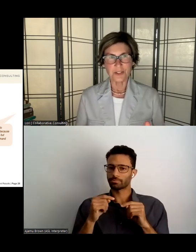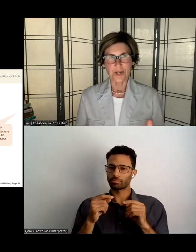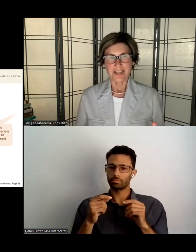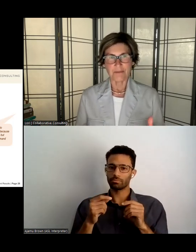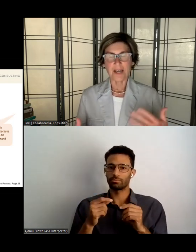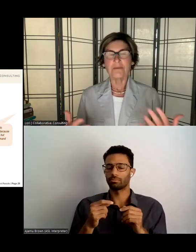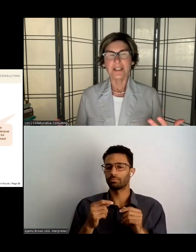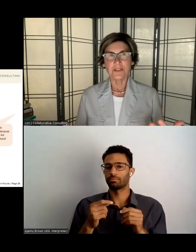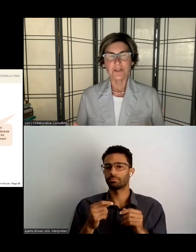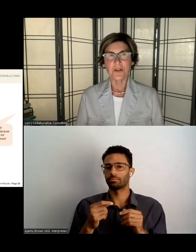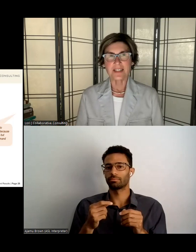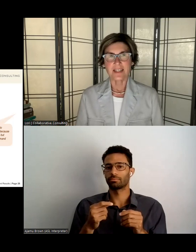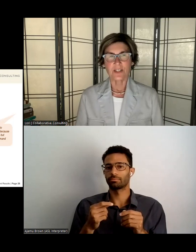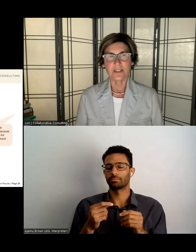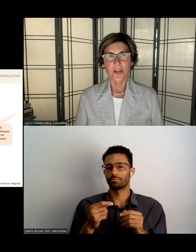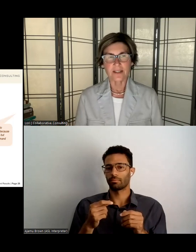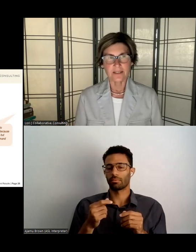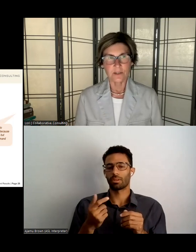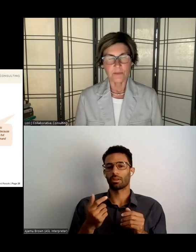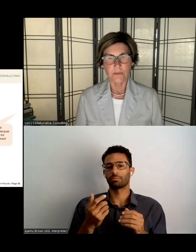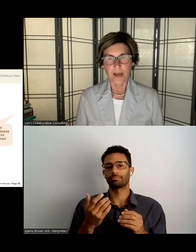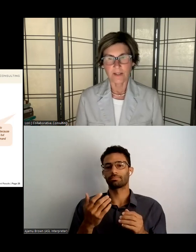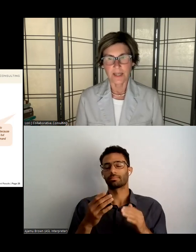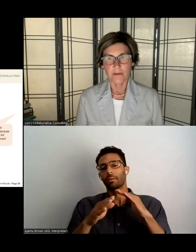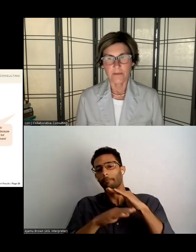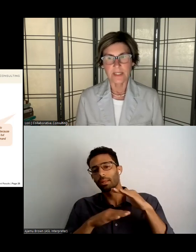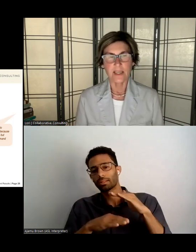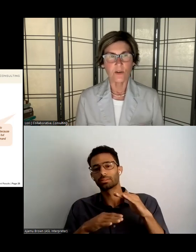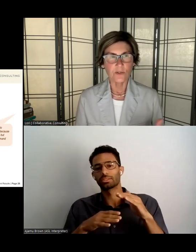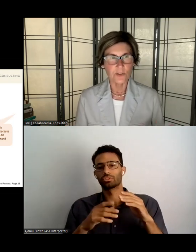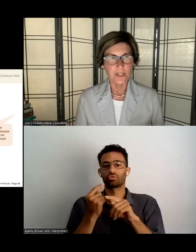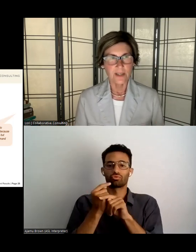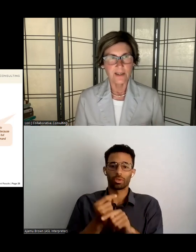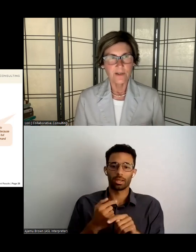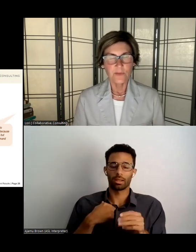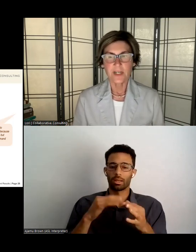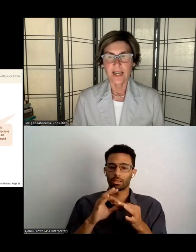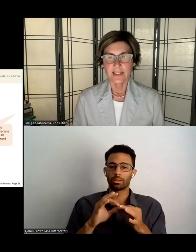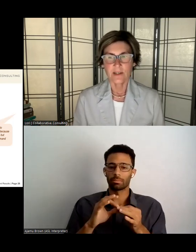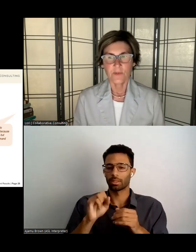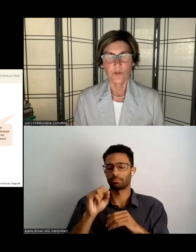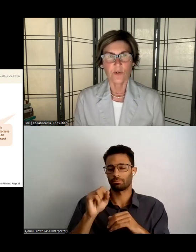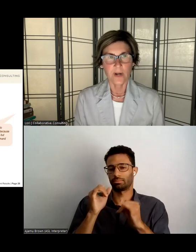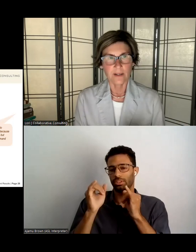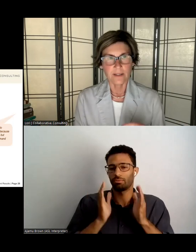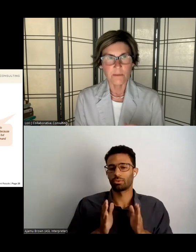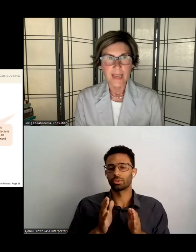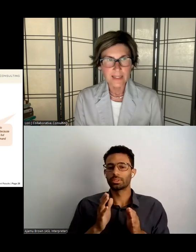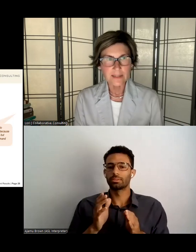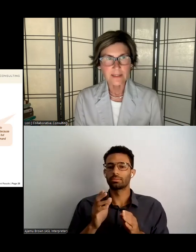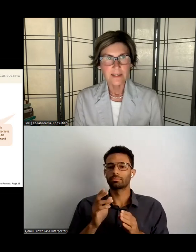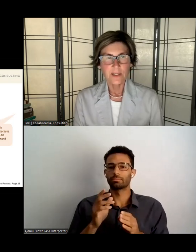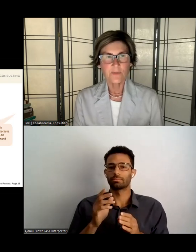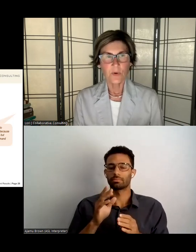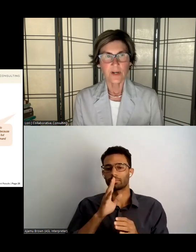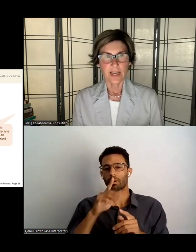to the trends I just talked a little bit about, stakeholders forecasted a future where